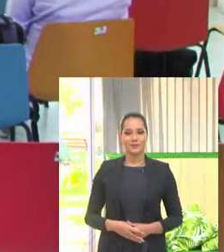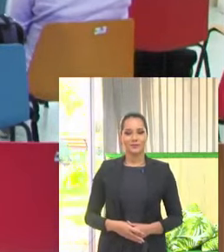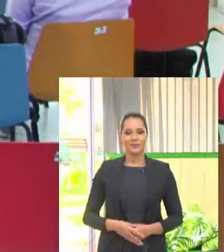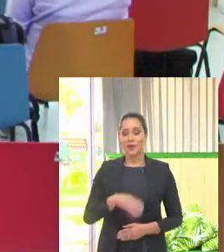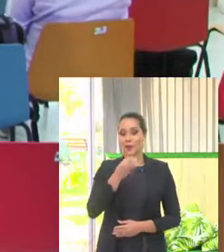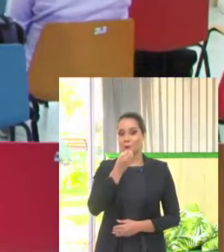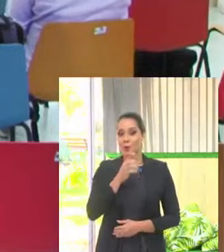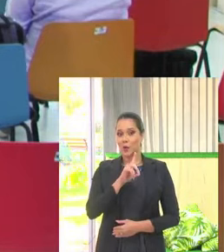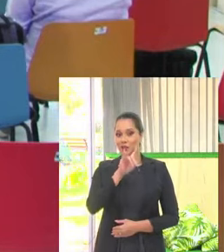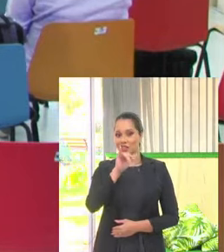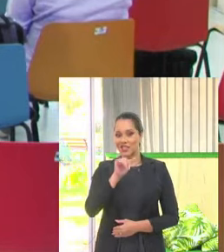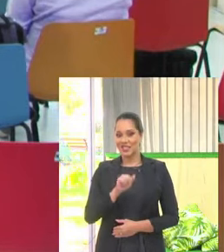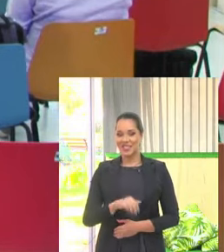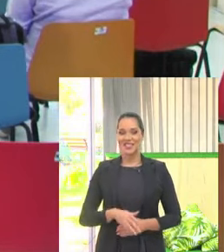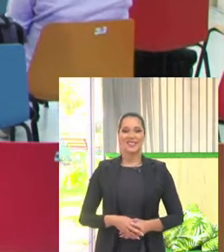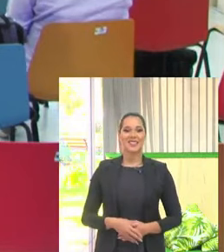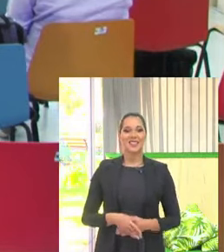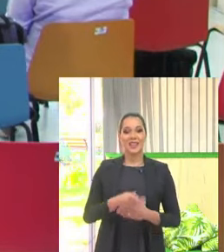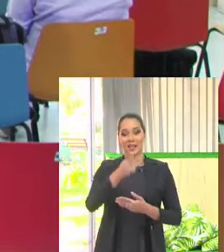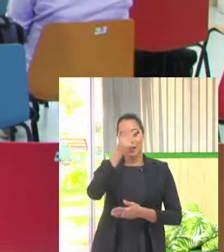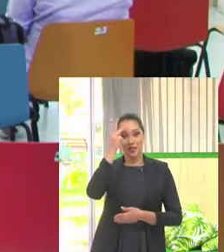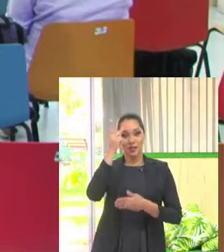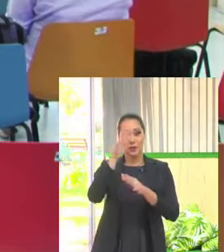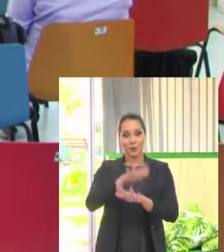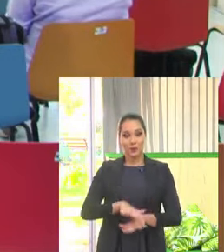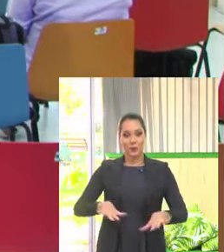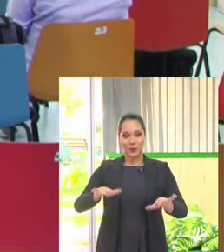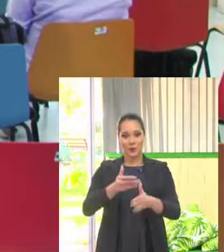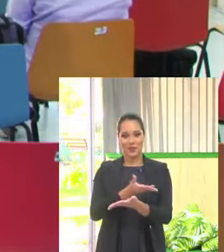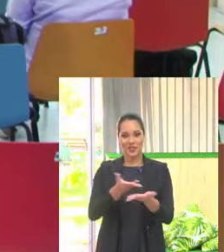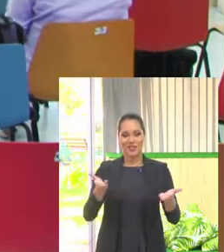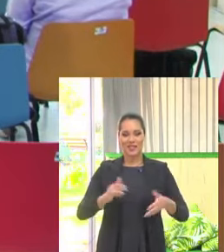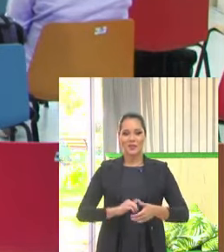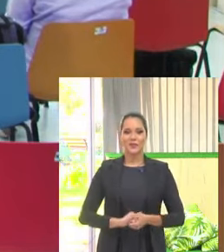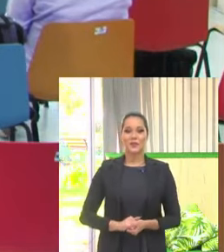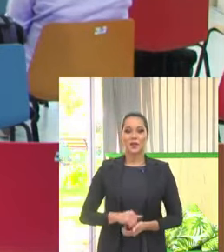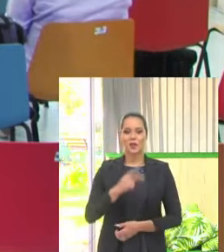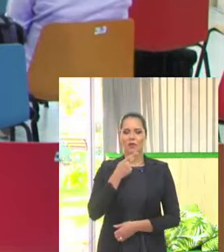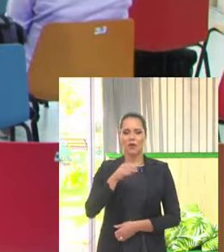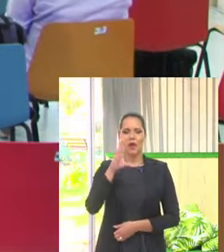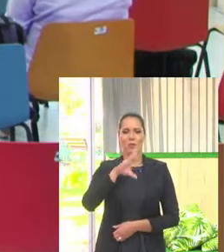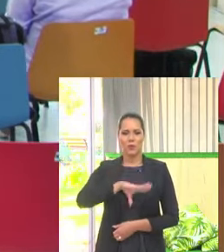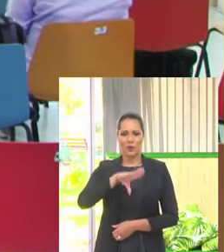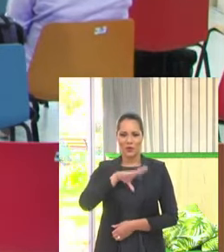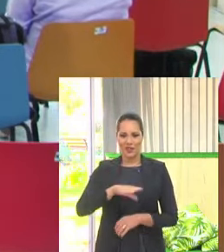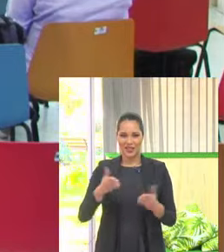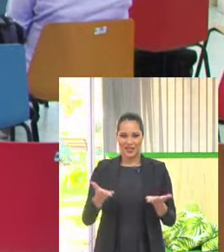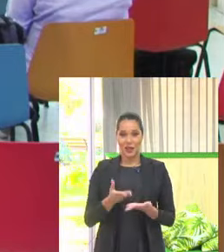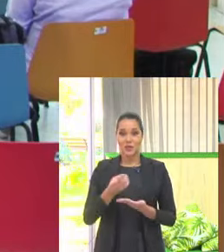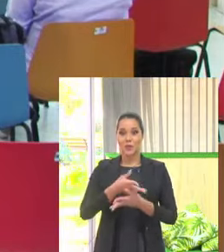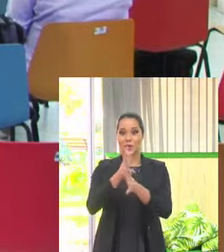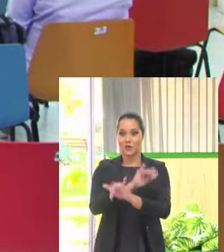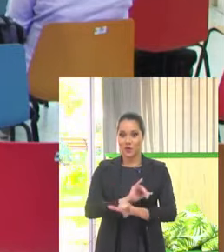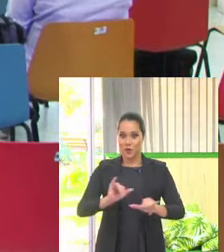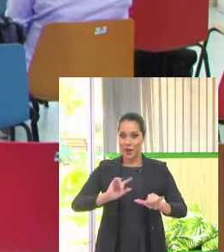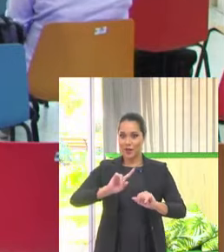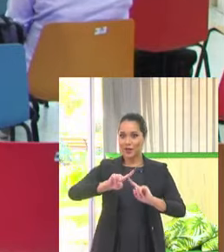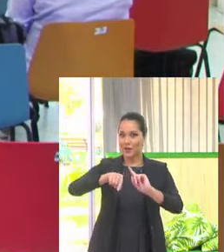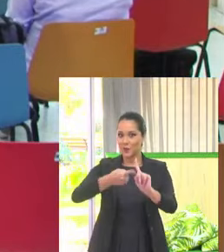Bom dia a todas, a todos. Eu vou falar em português agora, só para informar que eu vou falar em